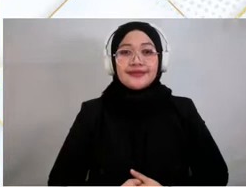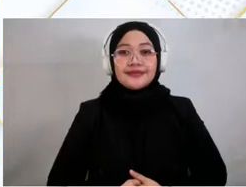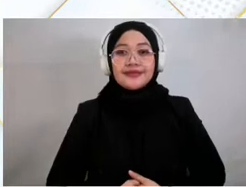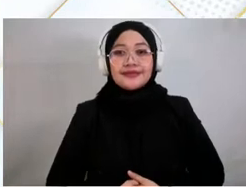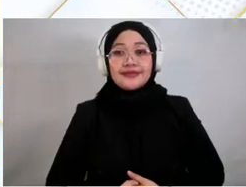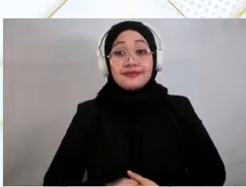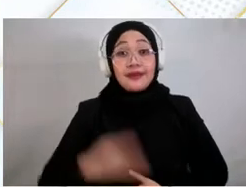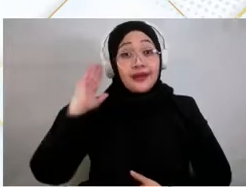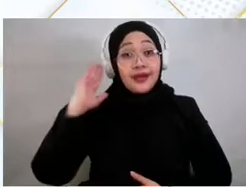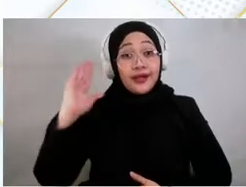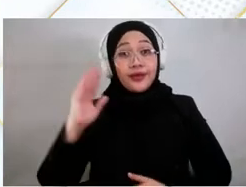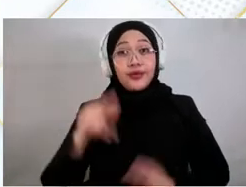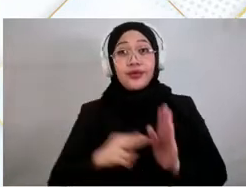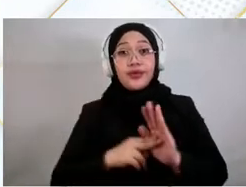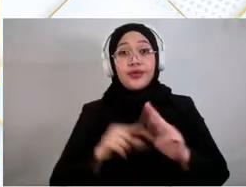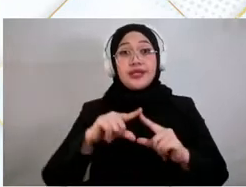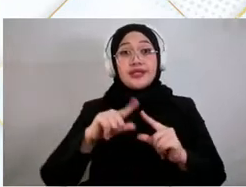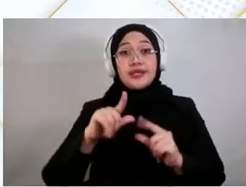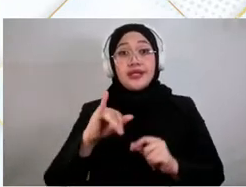Hello, Natalie.